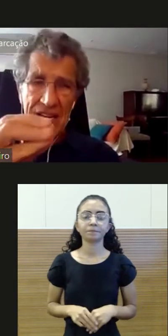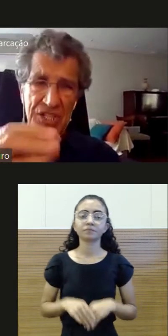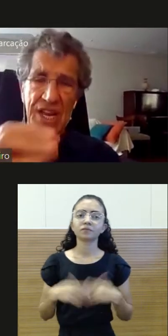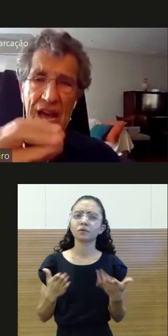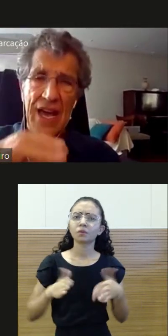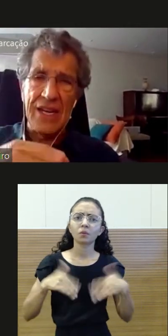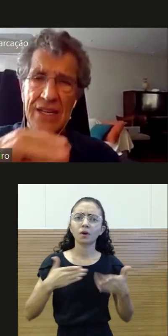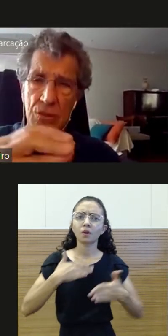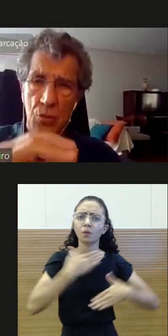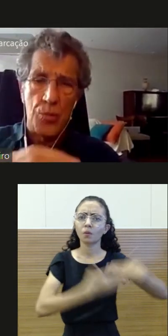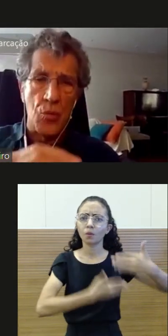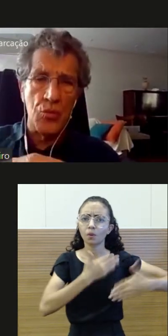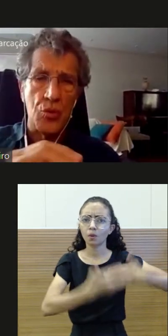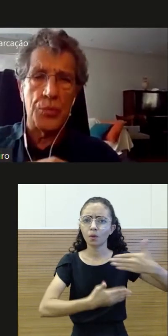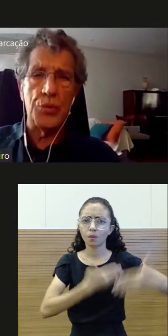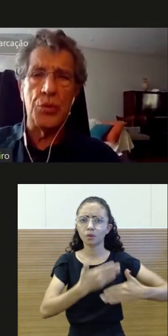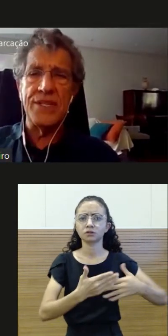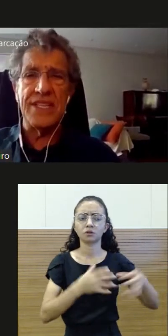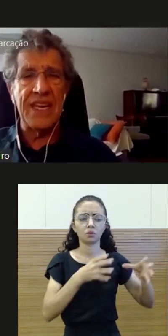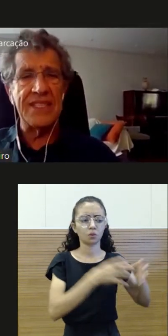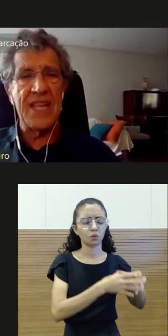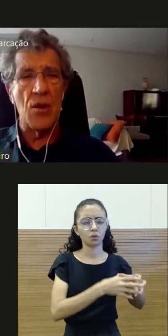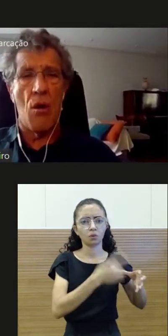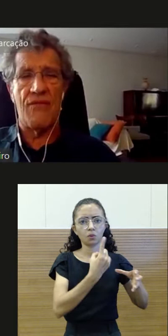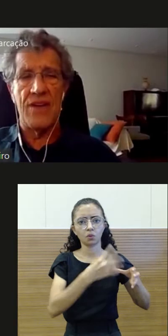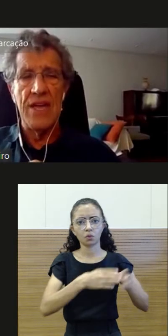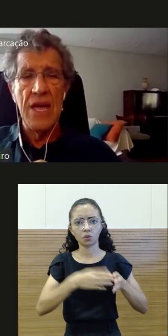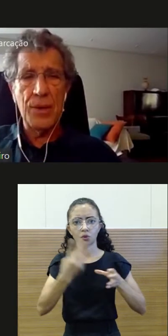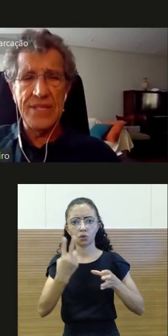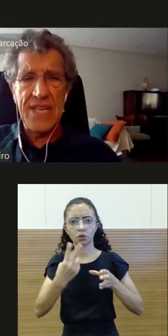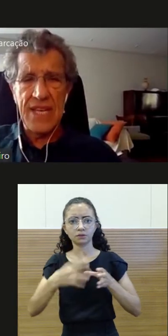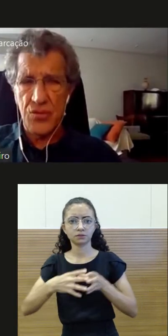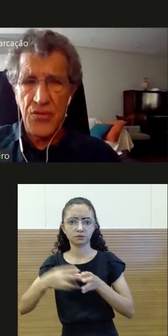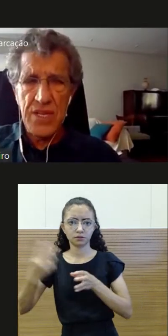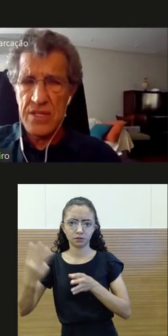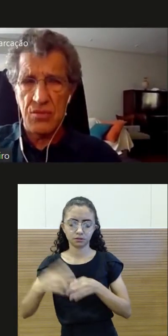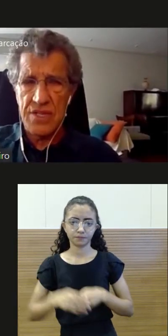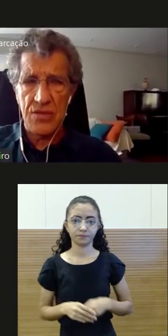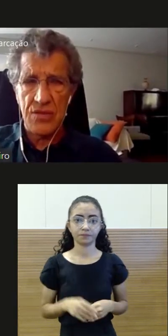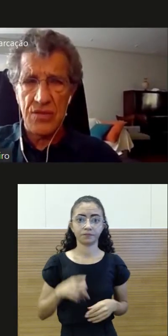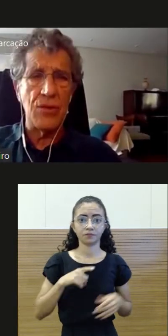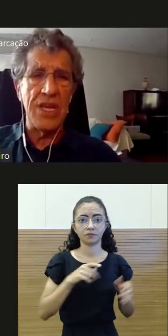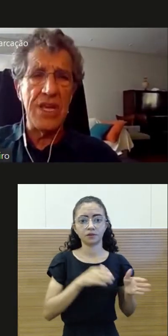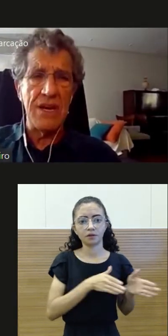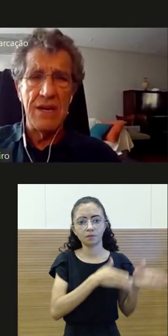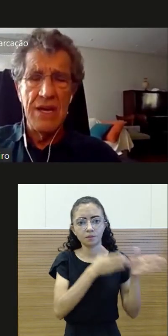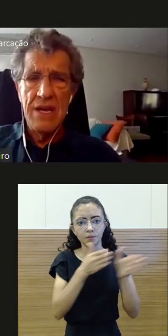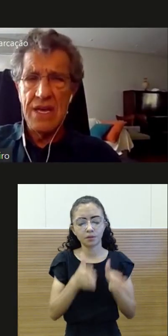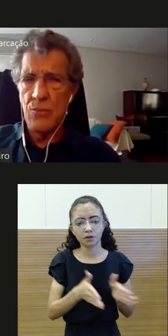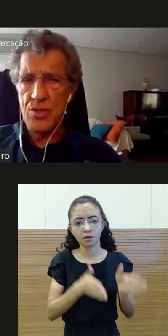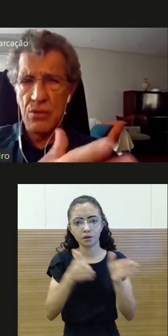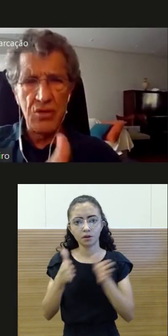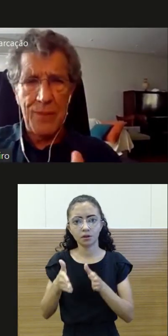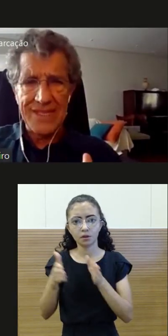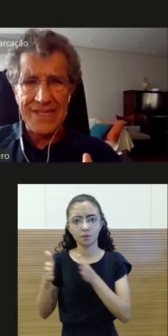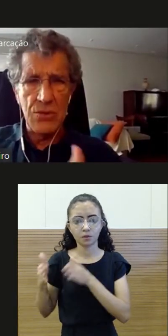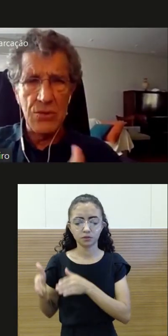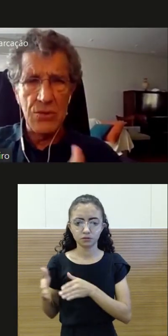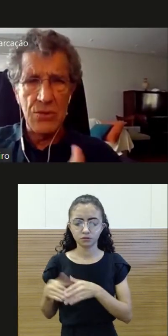And what processes do I use to reach group one, two, and three? Well, physical process